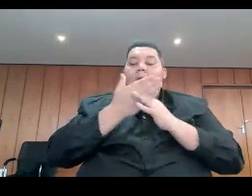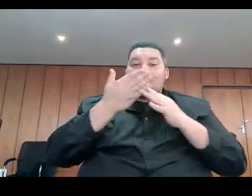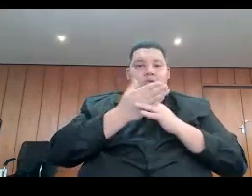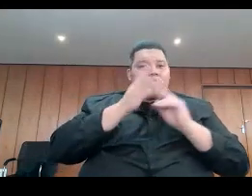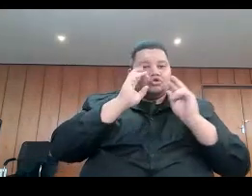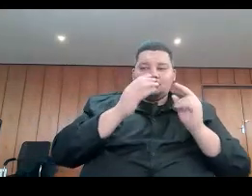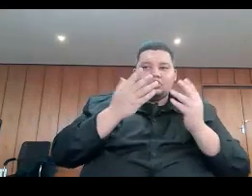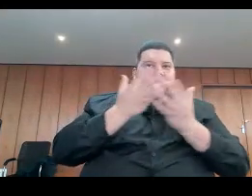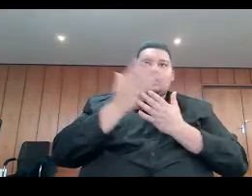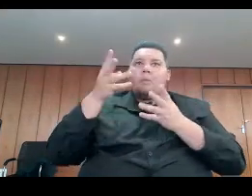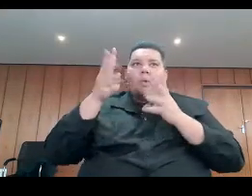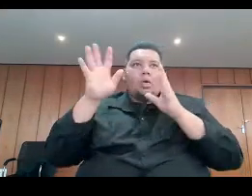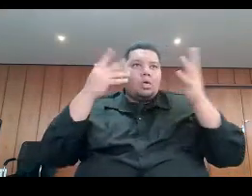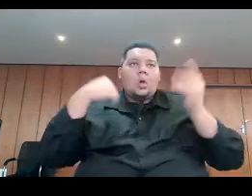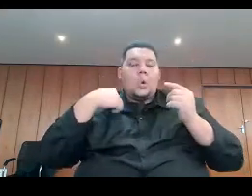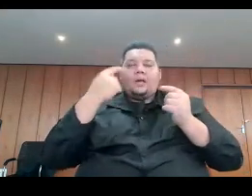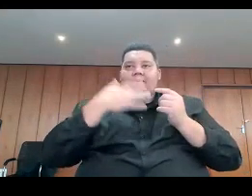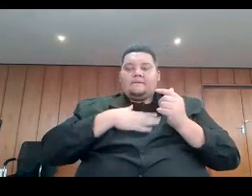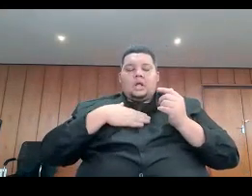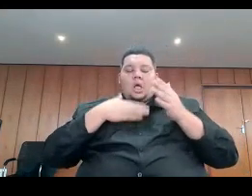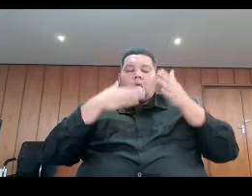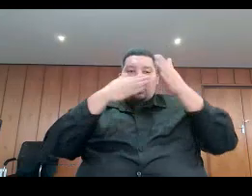or other, you're blocked from getting to that point.